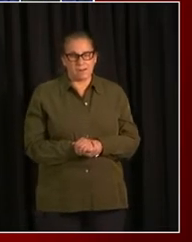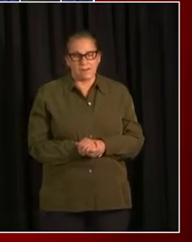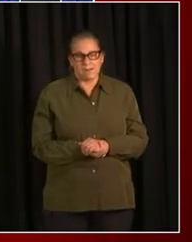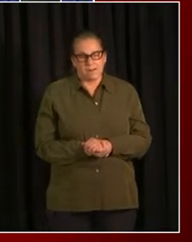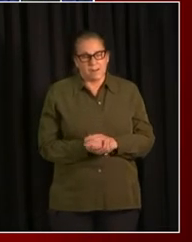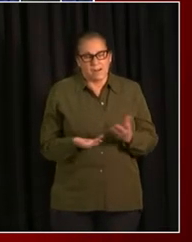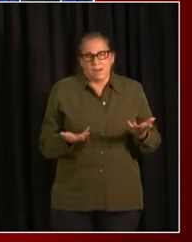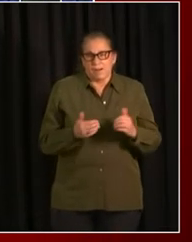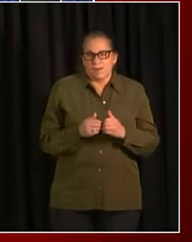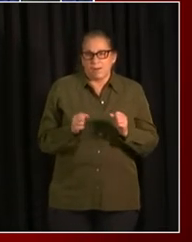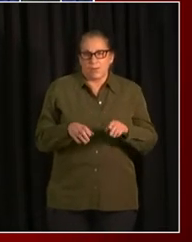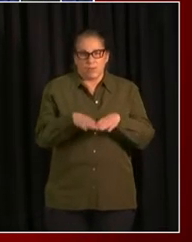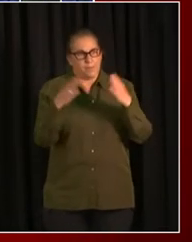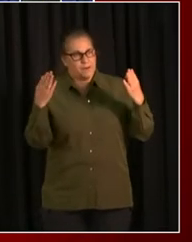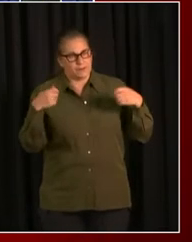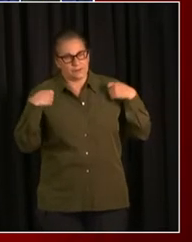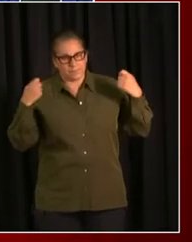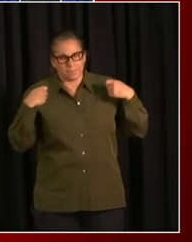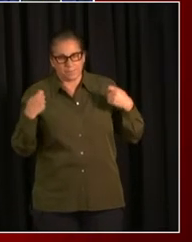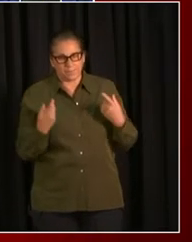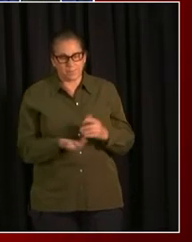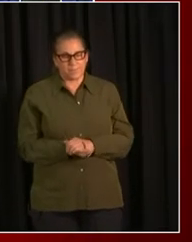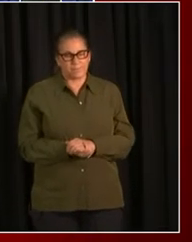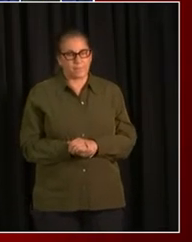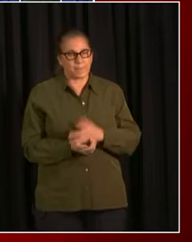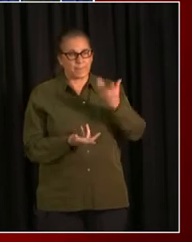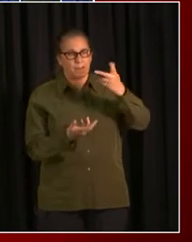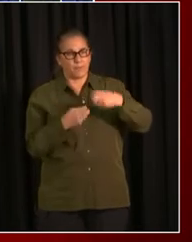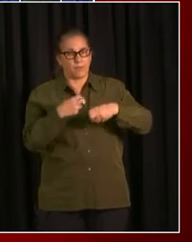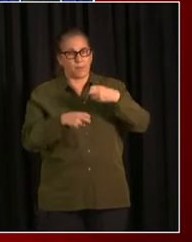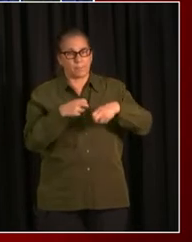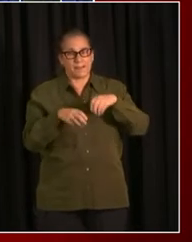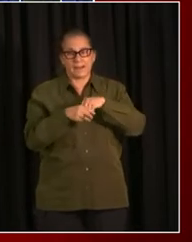mitigate the problem of indoor